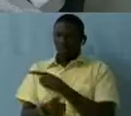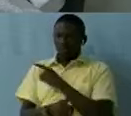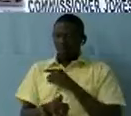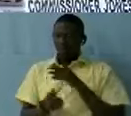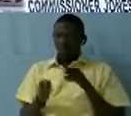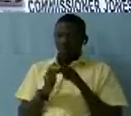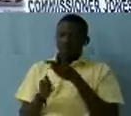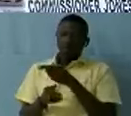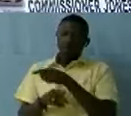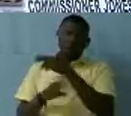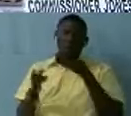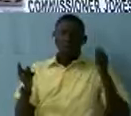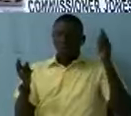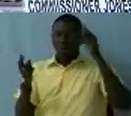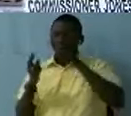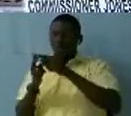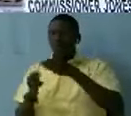to